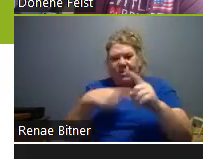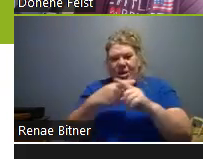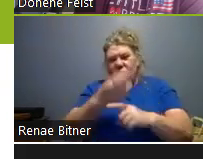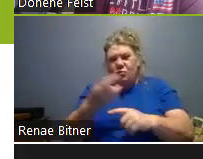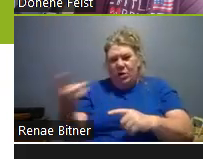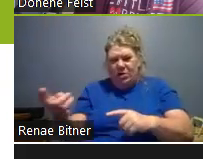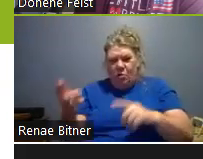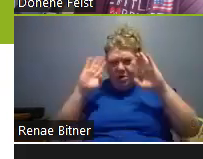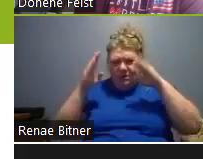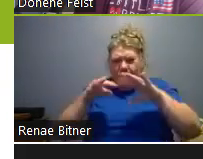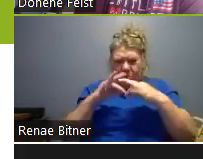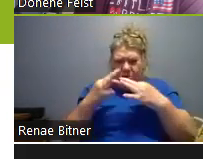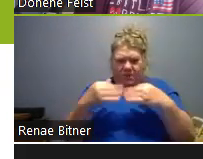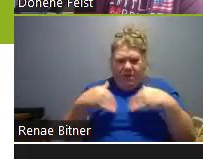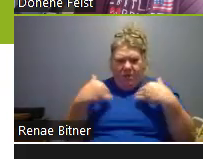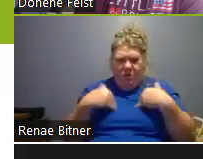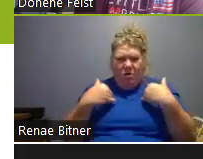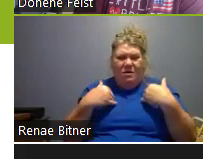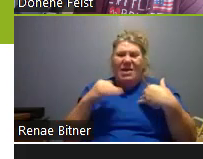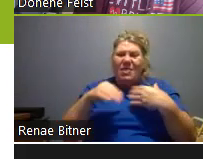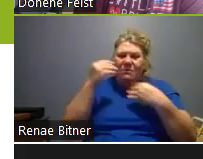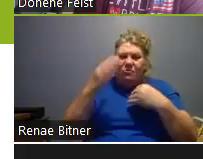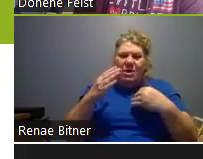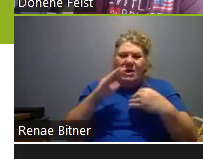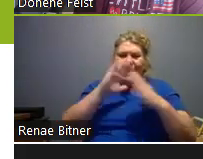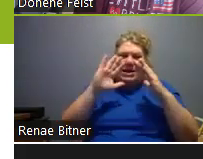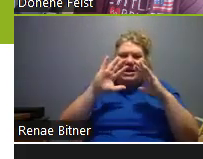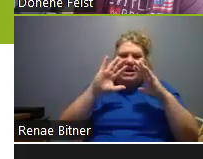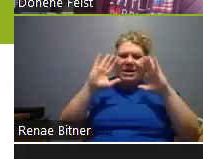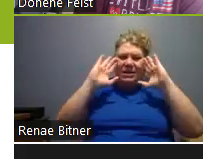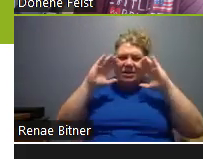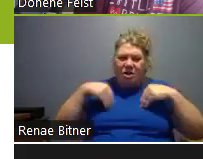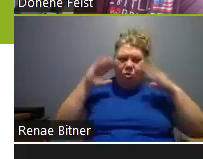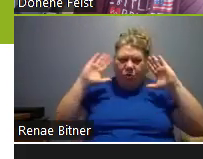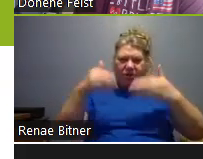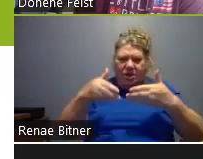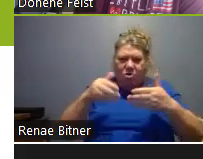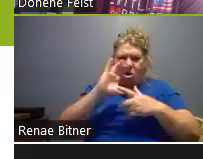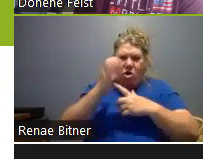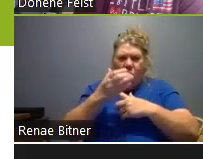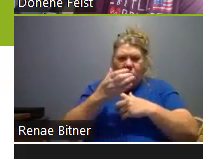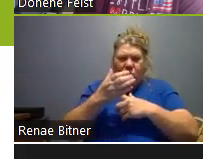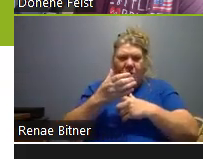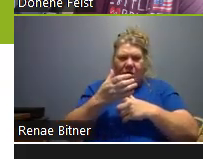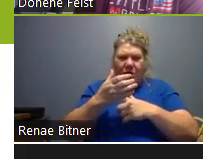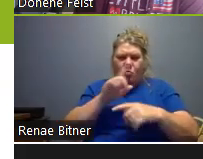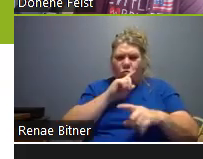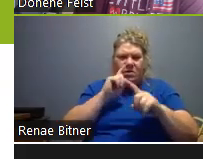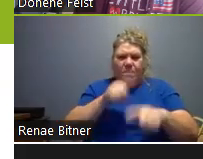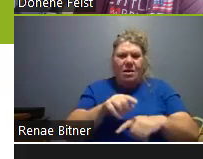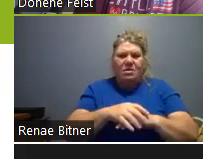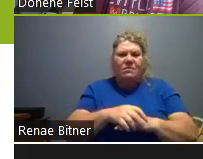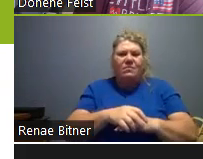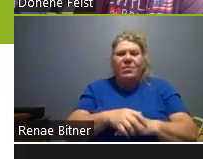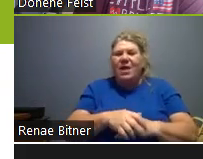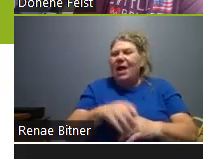driven and centered and culturally responsive, and family and youth choice based upon their interpretation of that information. So I'm